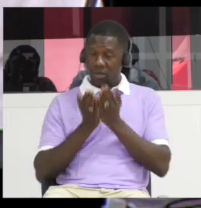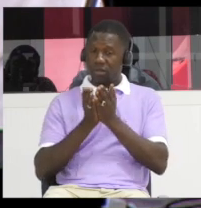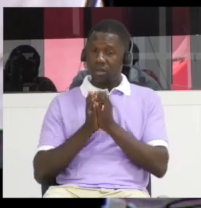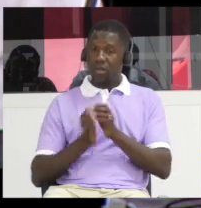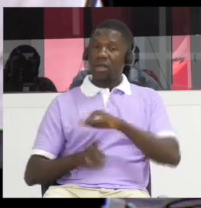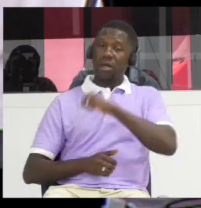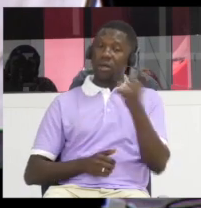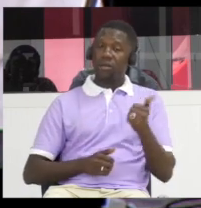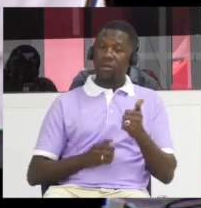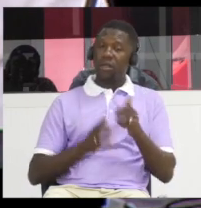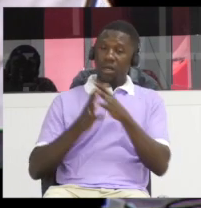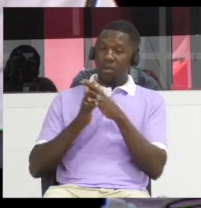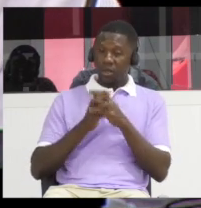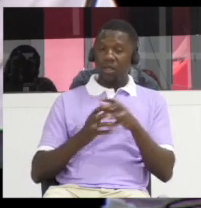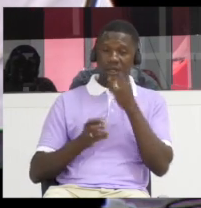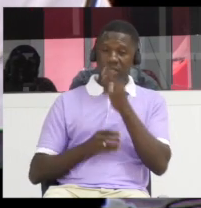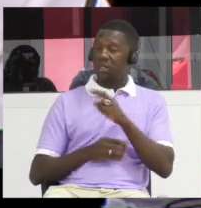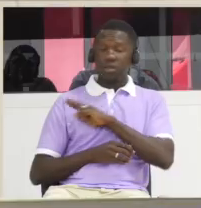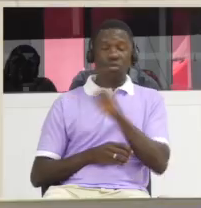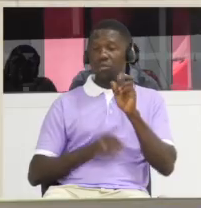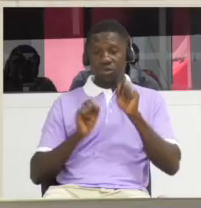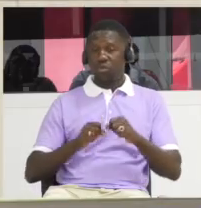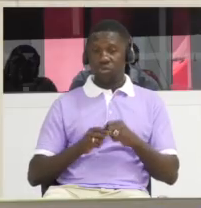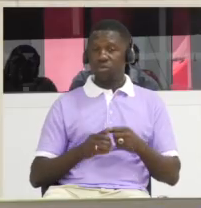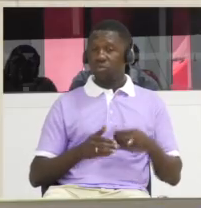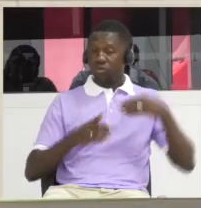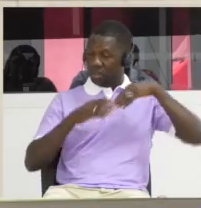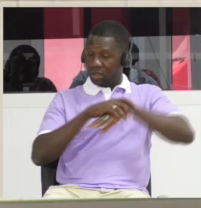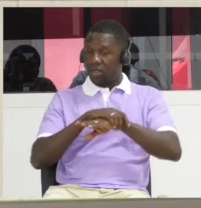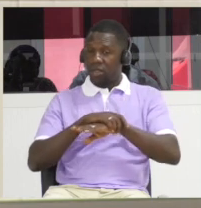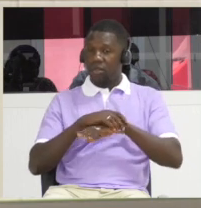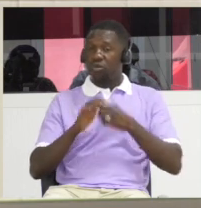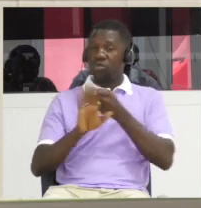decision to intervene, what happened thereafter? Well,